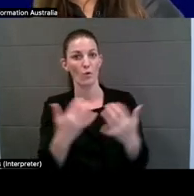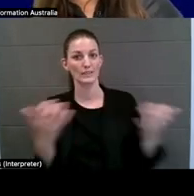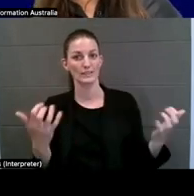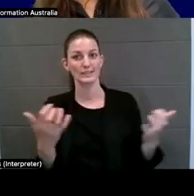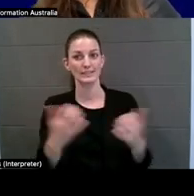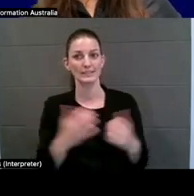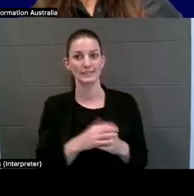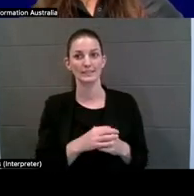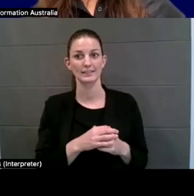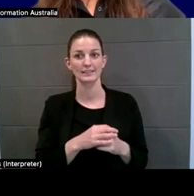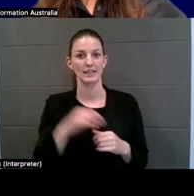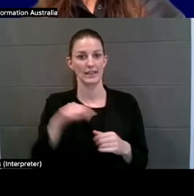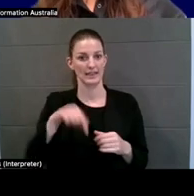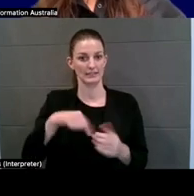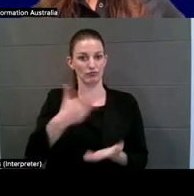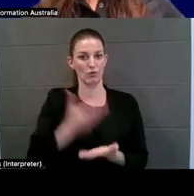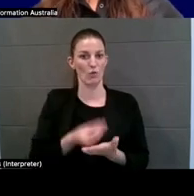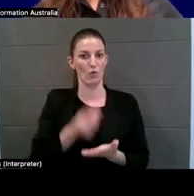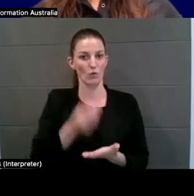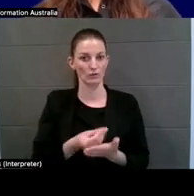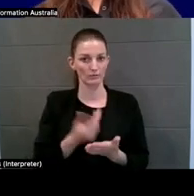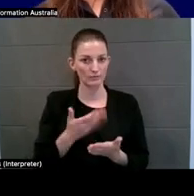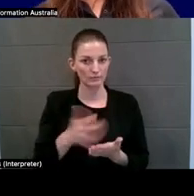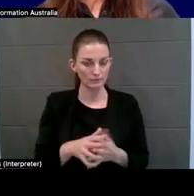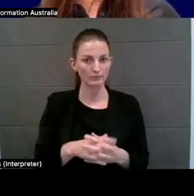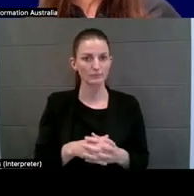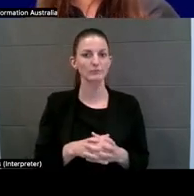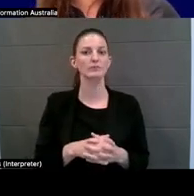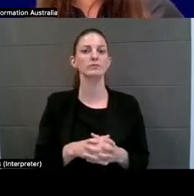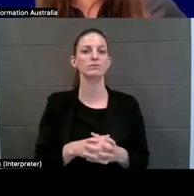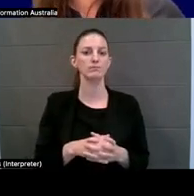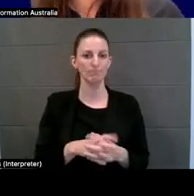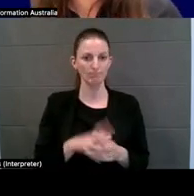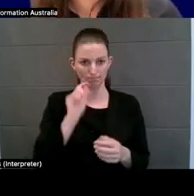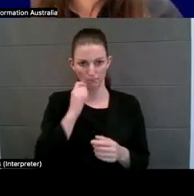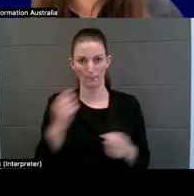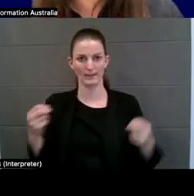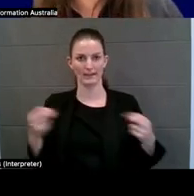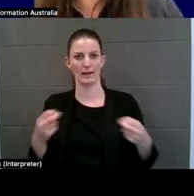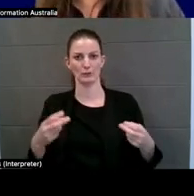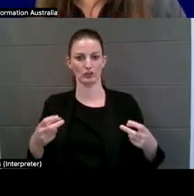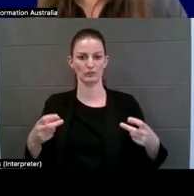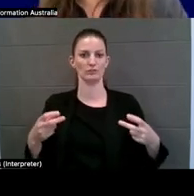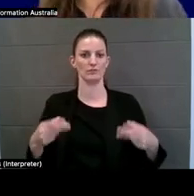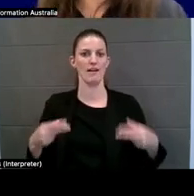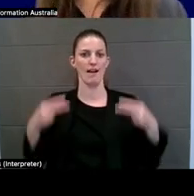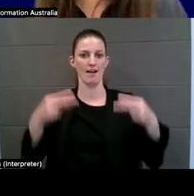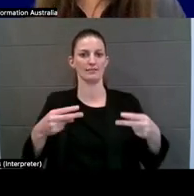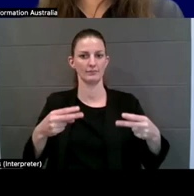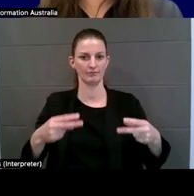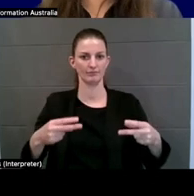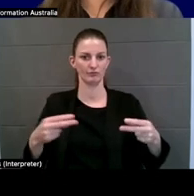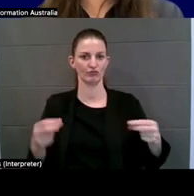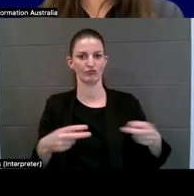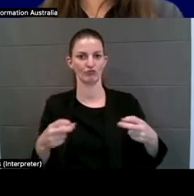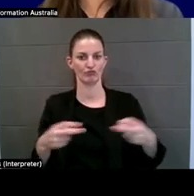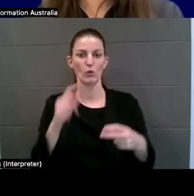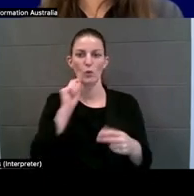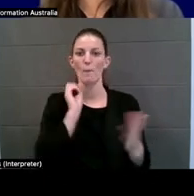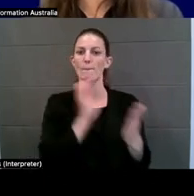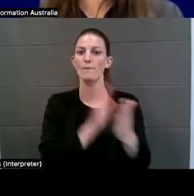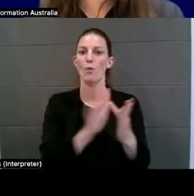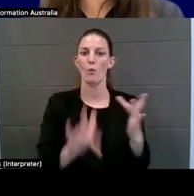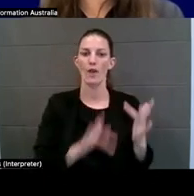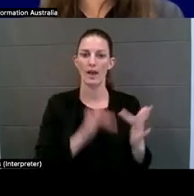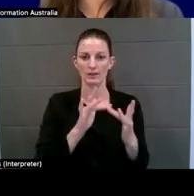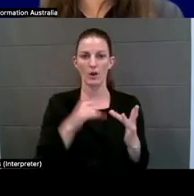is recorded. We will add the captions back in shortly, and it will be available on our website, and you will be